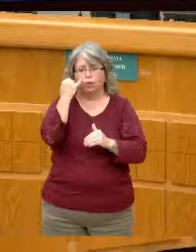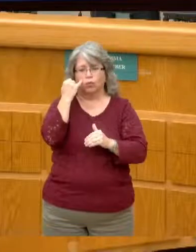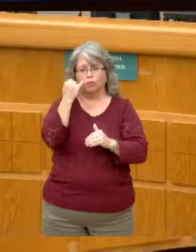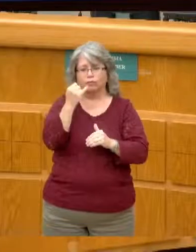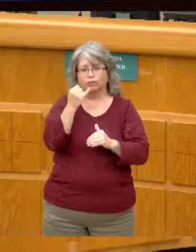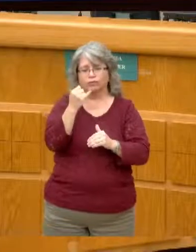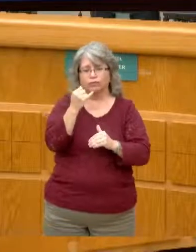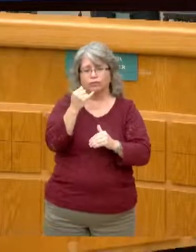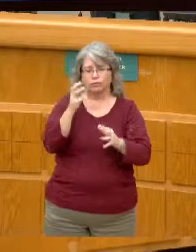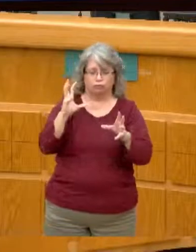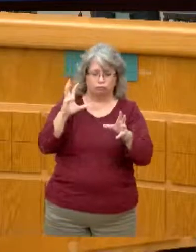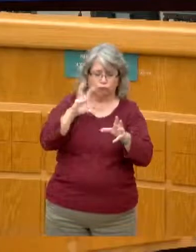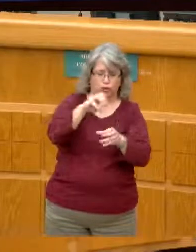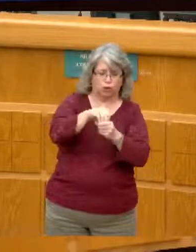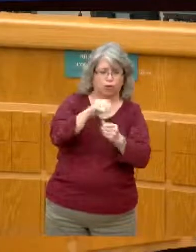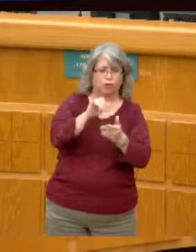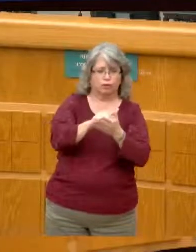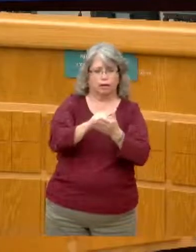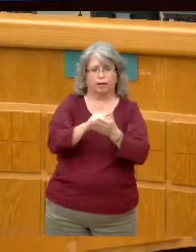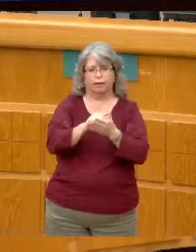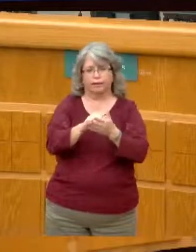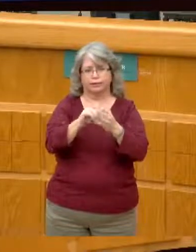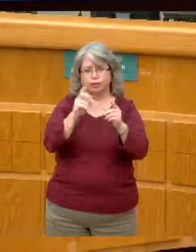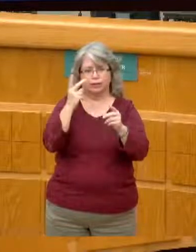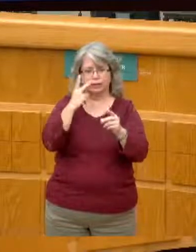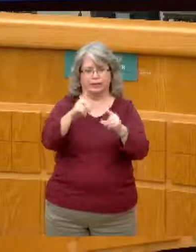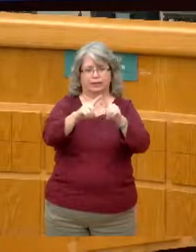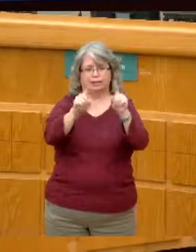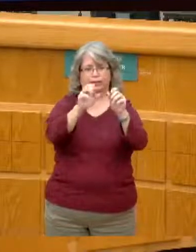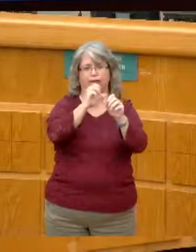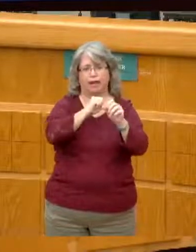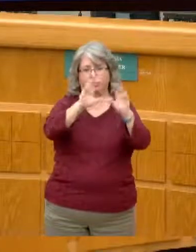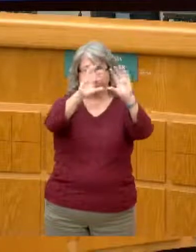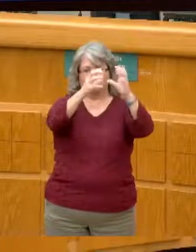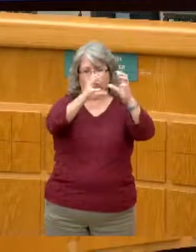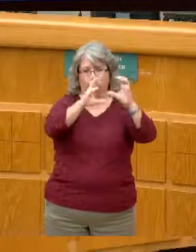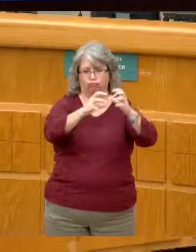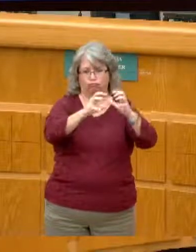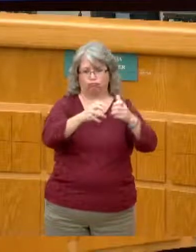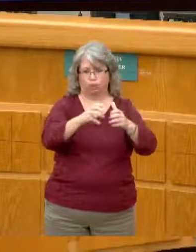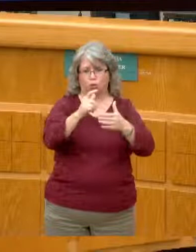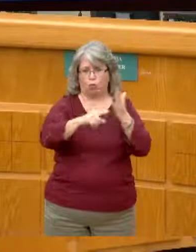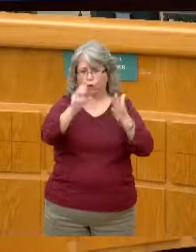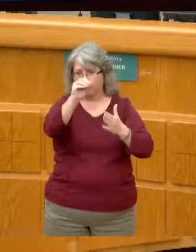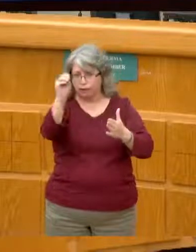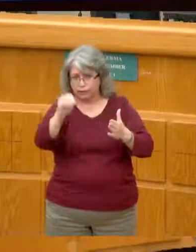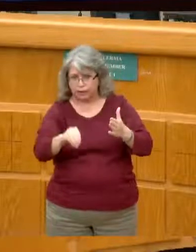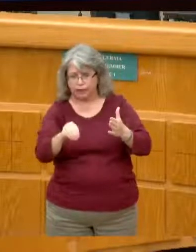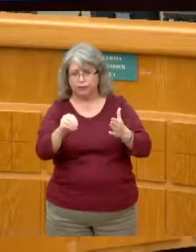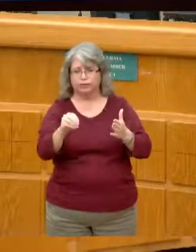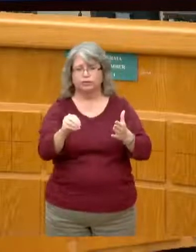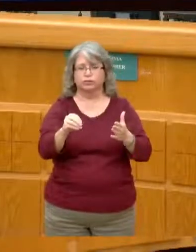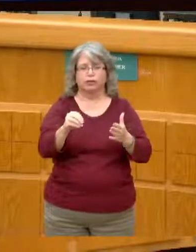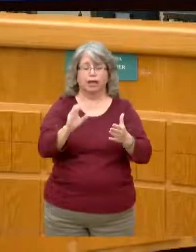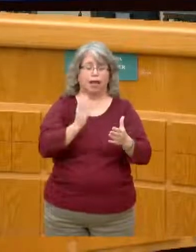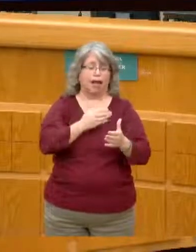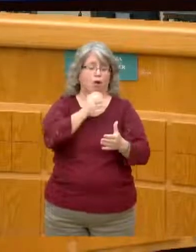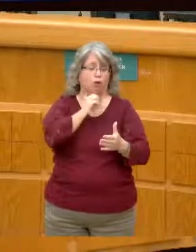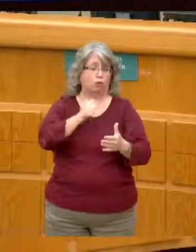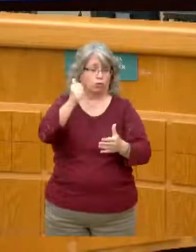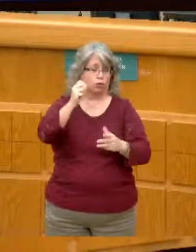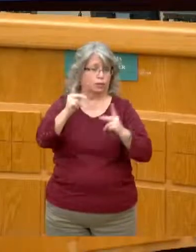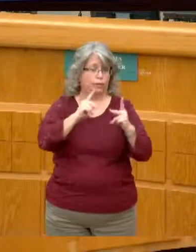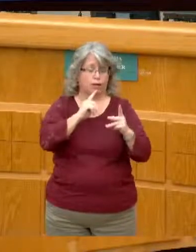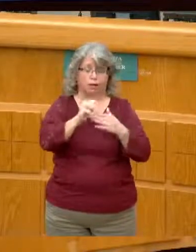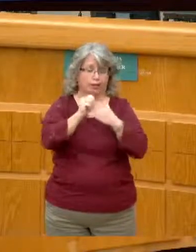about 59% ages 5 and above. As you can see, 12 and 16, we're about 65%. And again, our elders are leading the way.